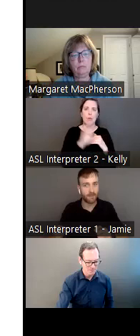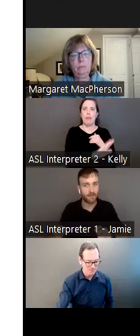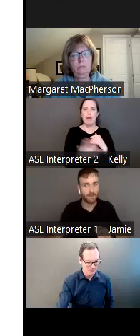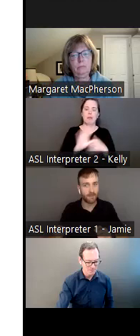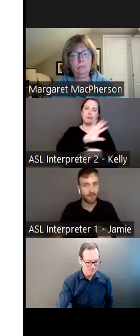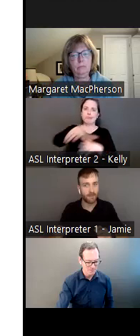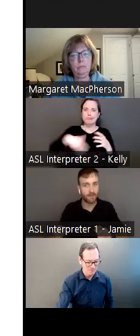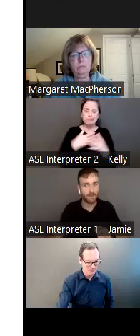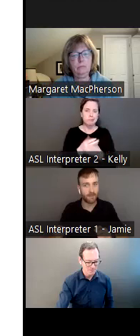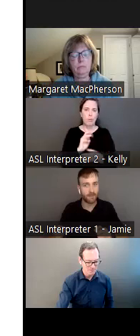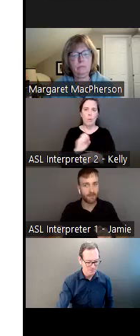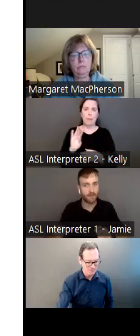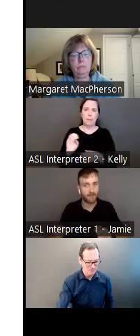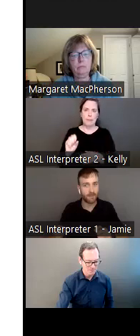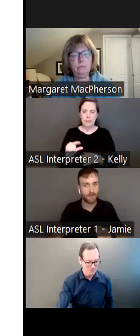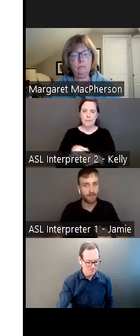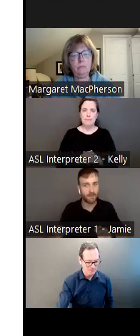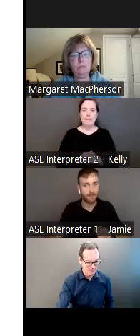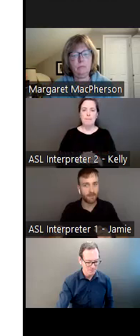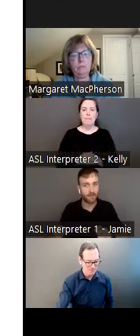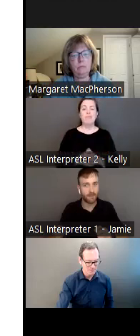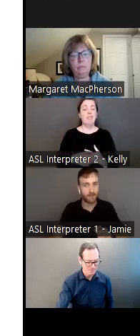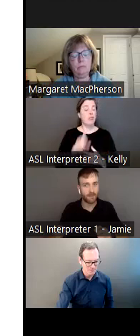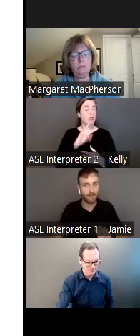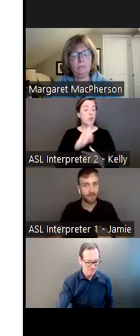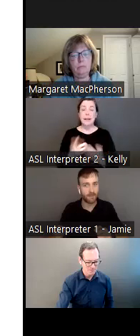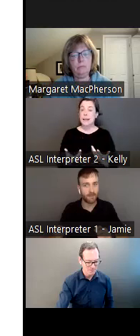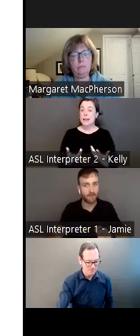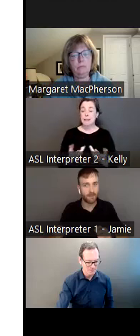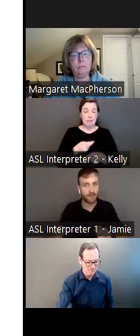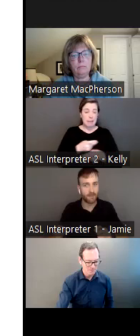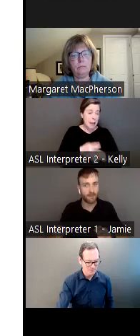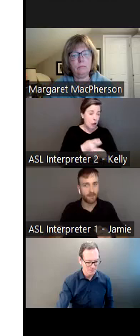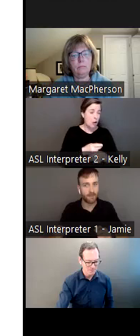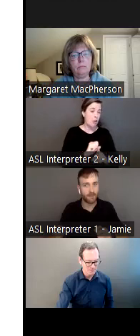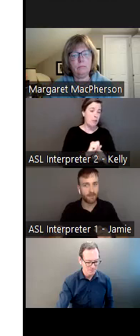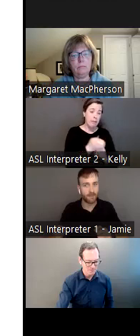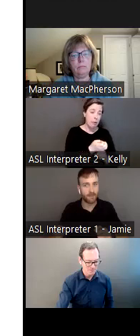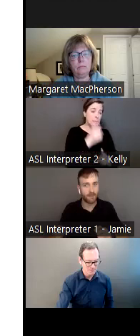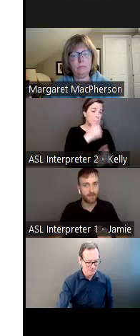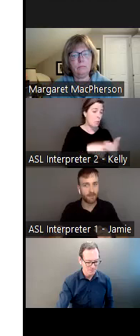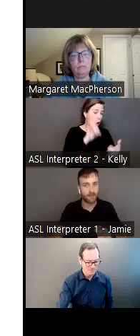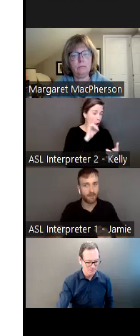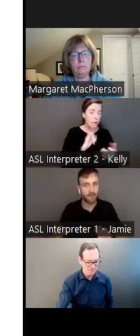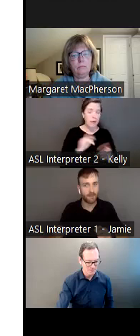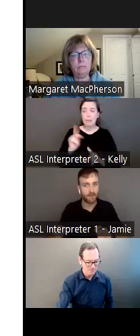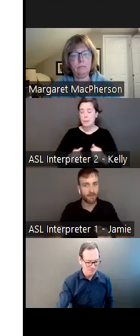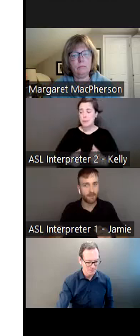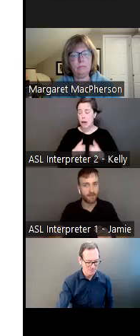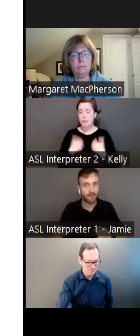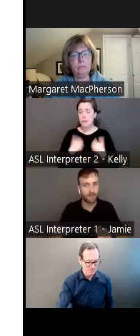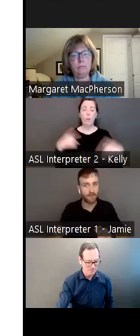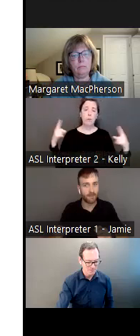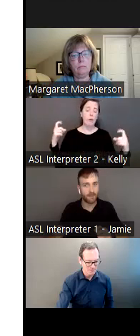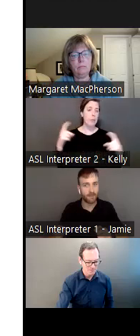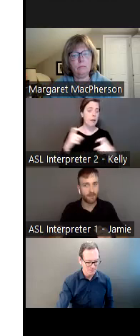the complexity of care environments and people's lives and the interaction and relational nature of these services, it was pretty